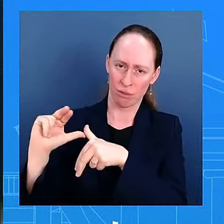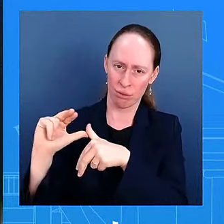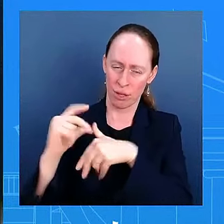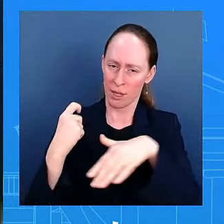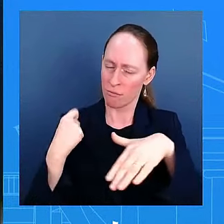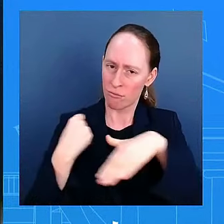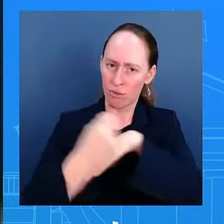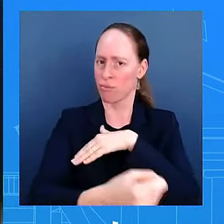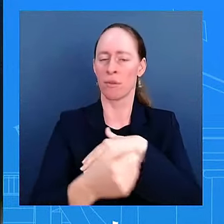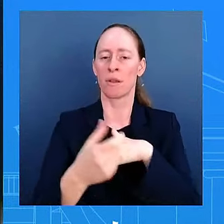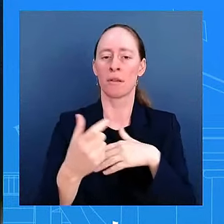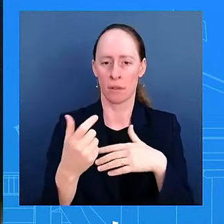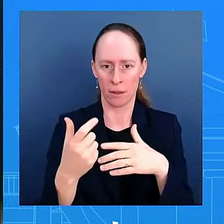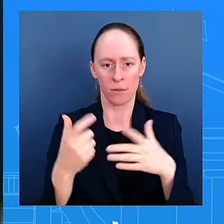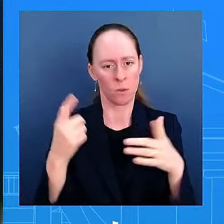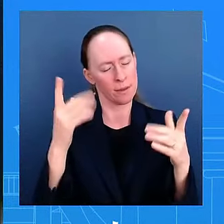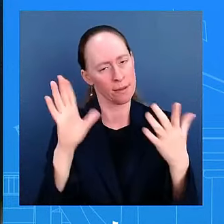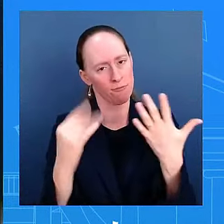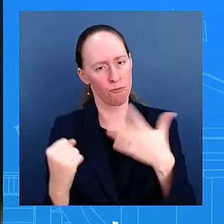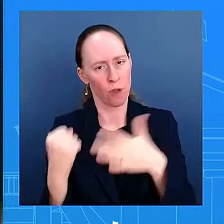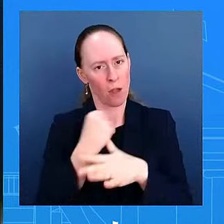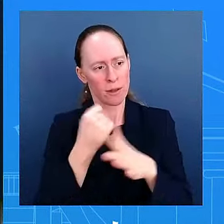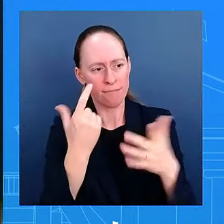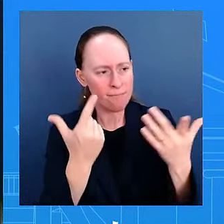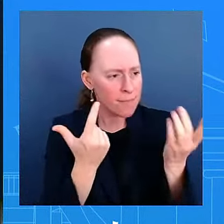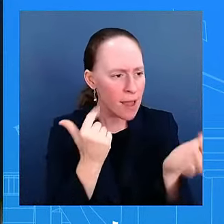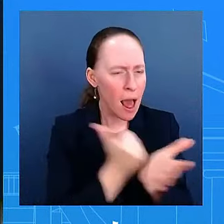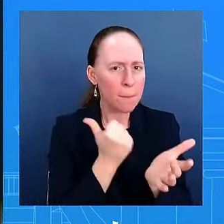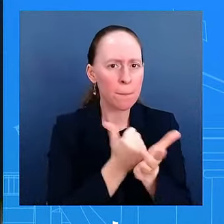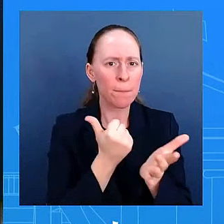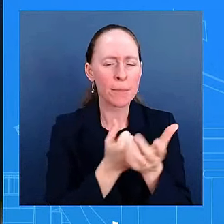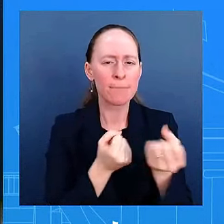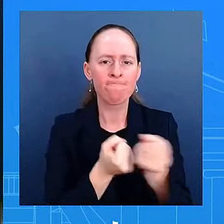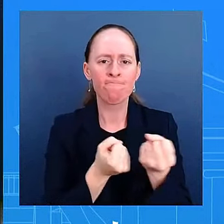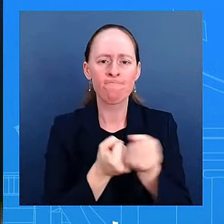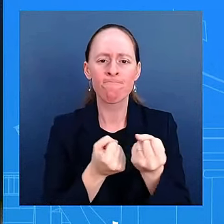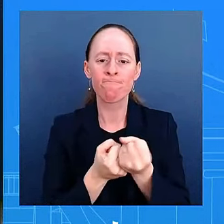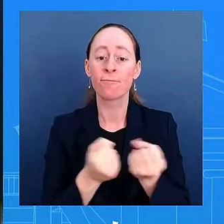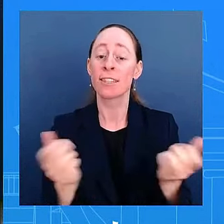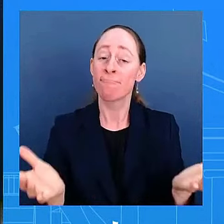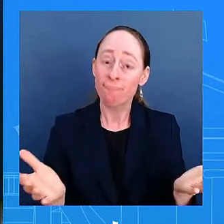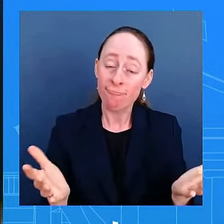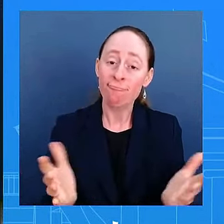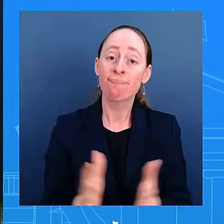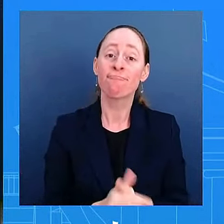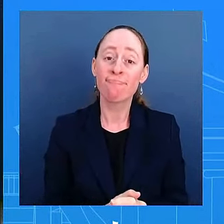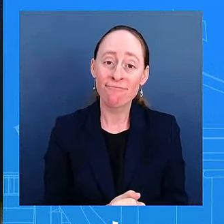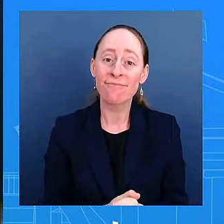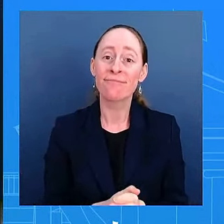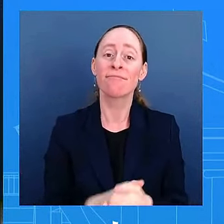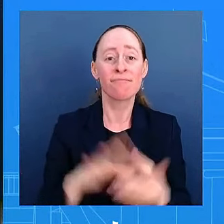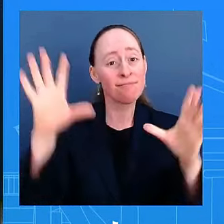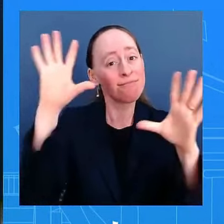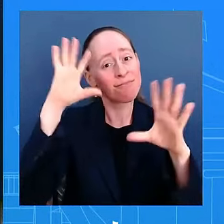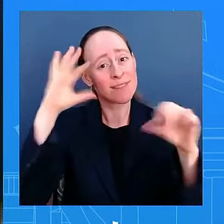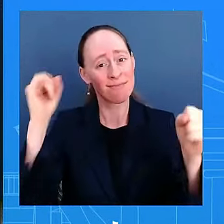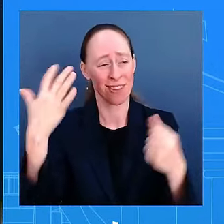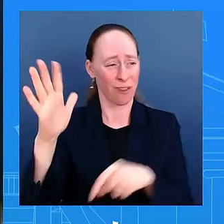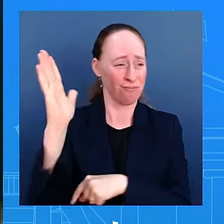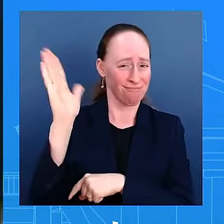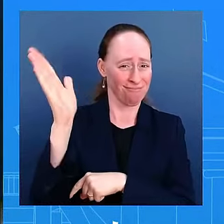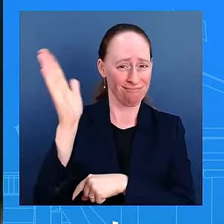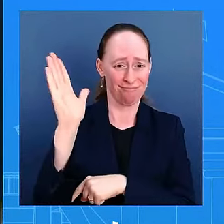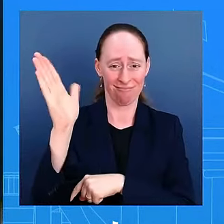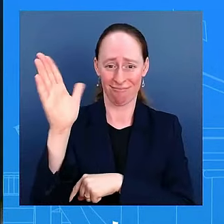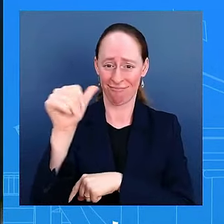call today. I think he's been very... he said it publicly, right? So he's been very public about how he feels